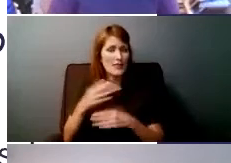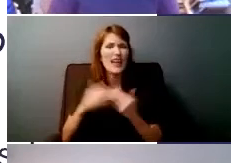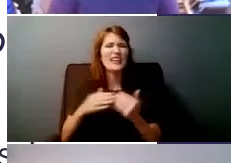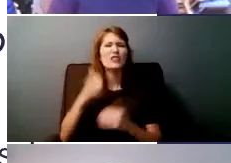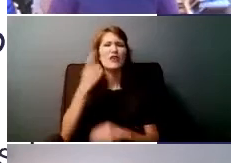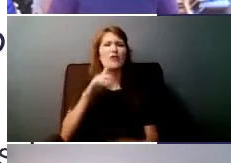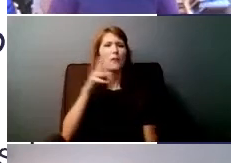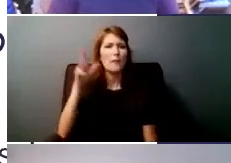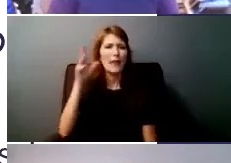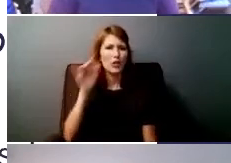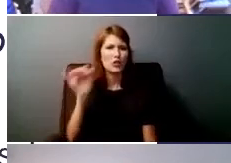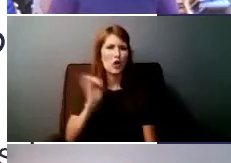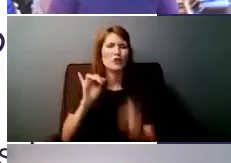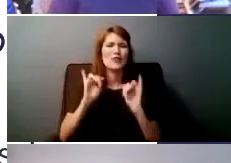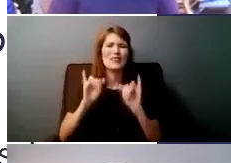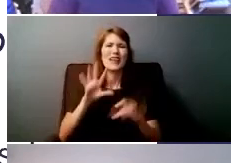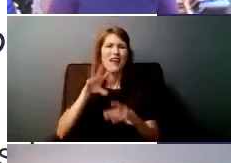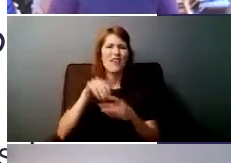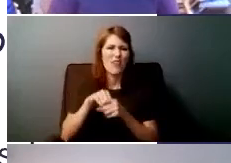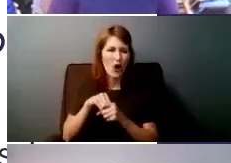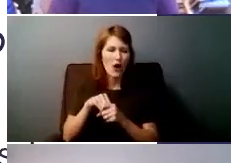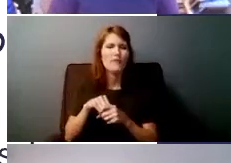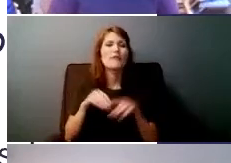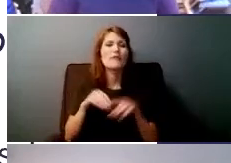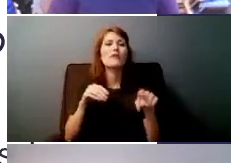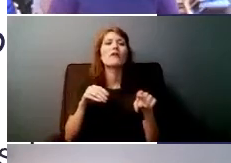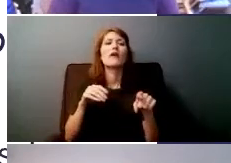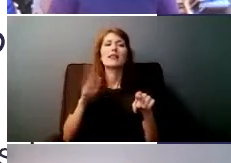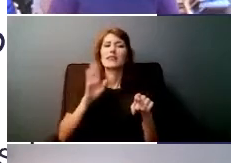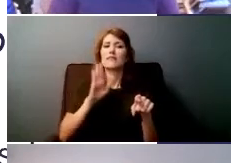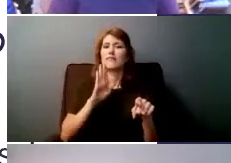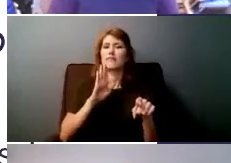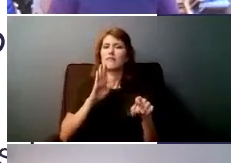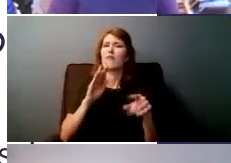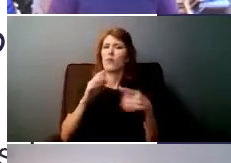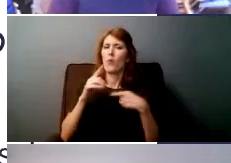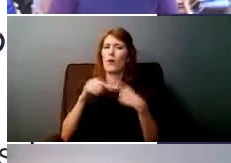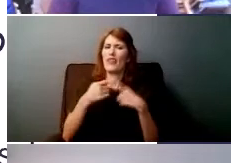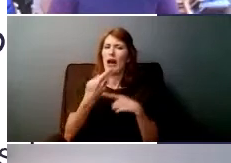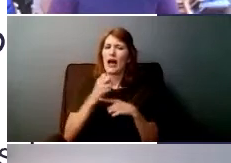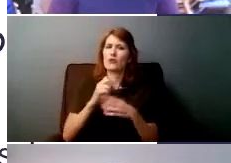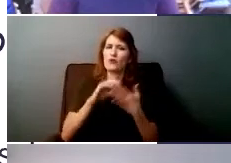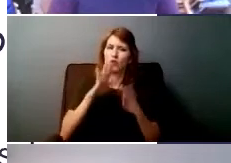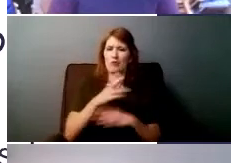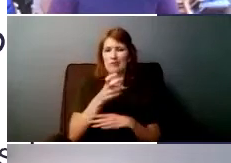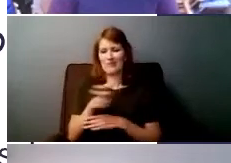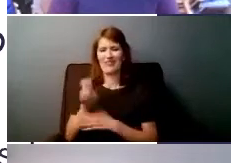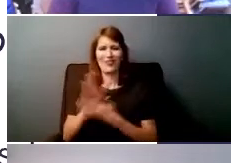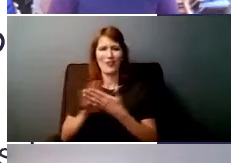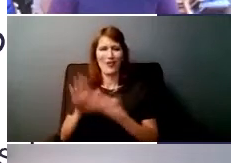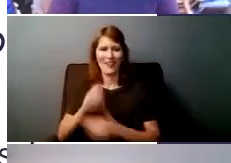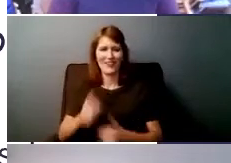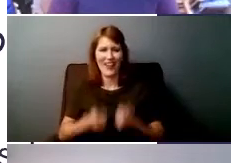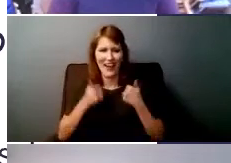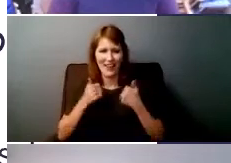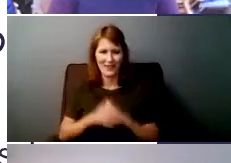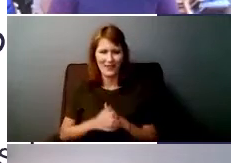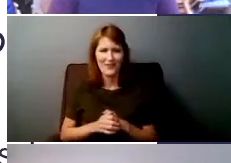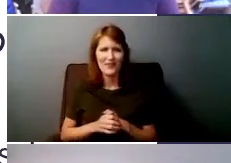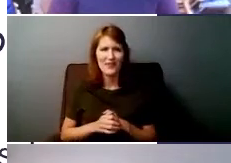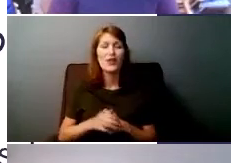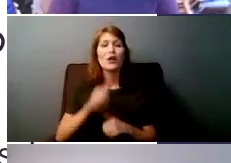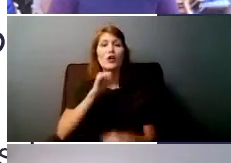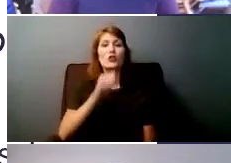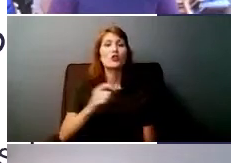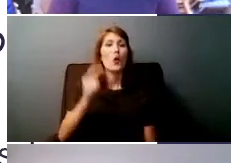also stay involved and stay engaged as their high school students move into their college life. And so don't think that you have to